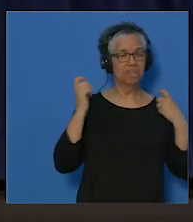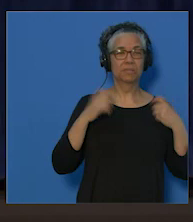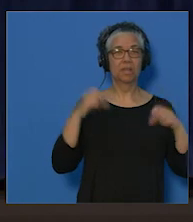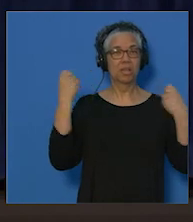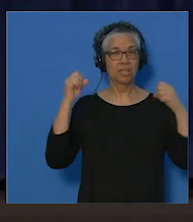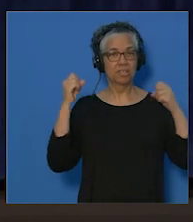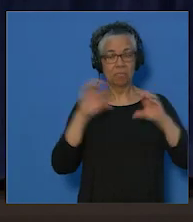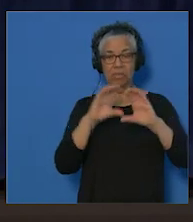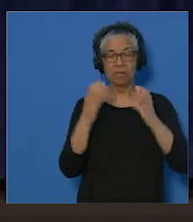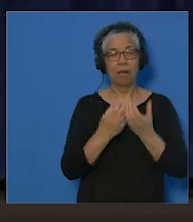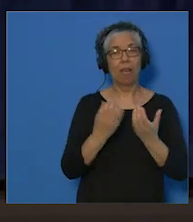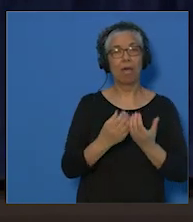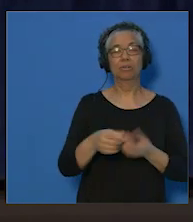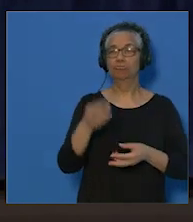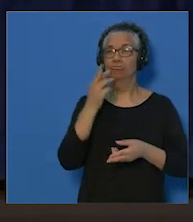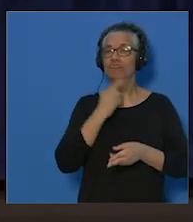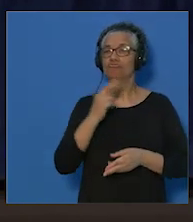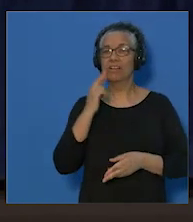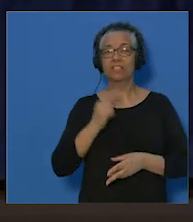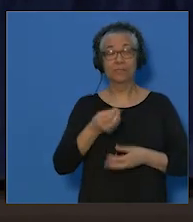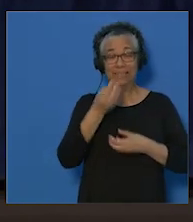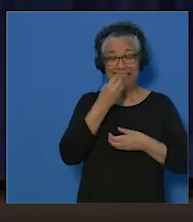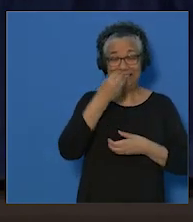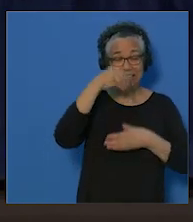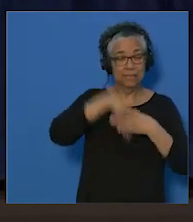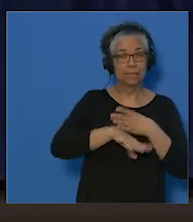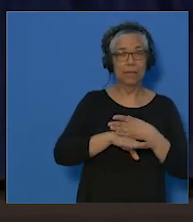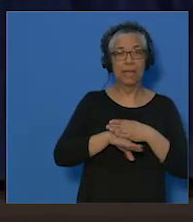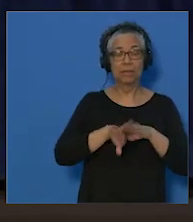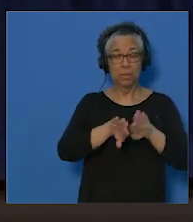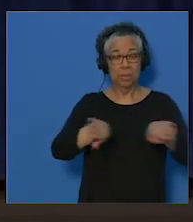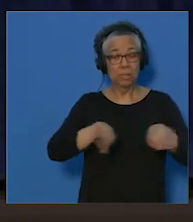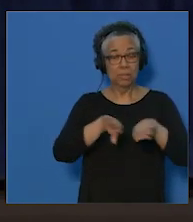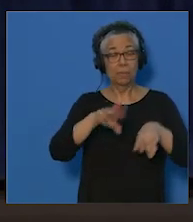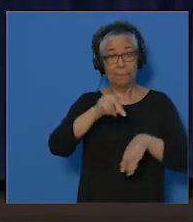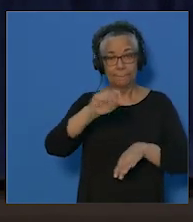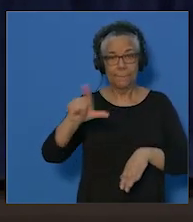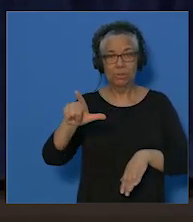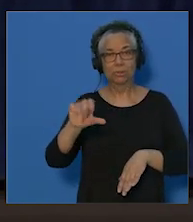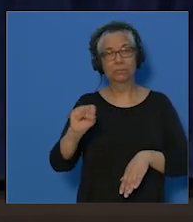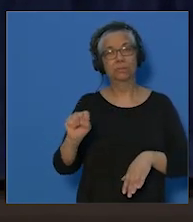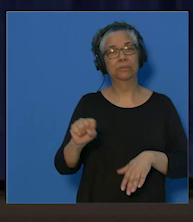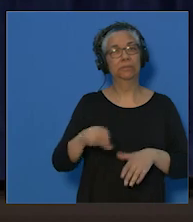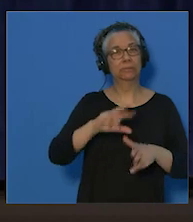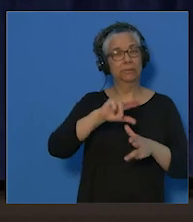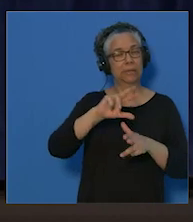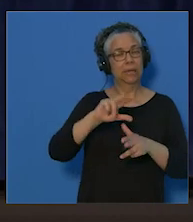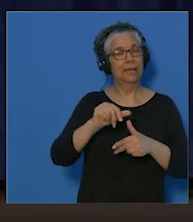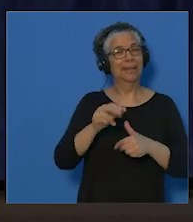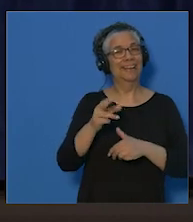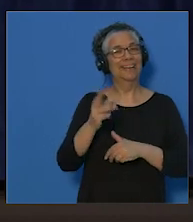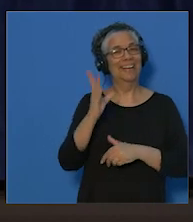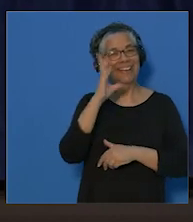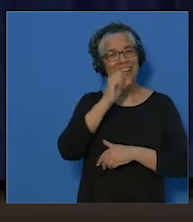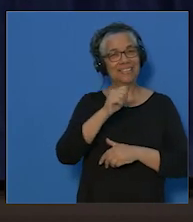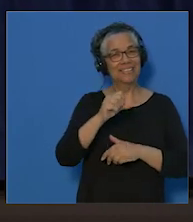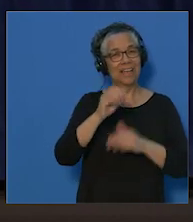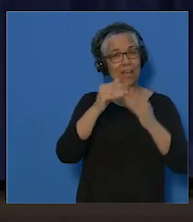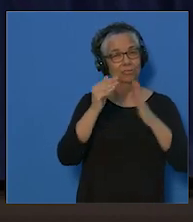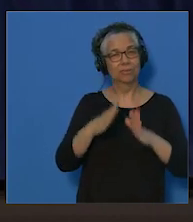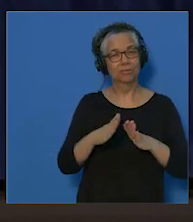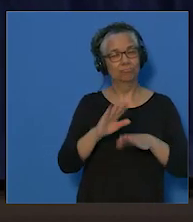clubs, restaurants for dine-ins, and swimming pools in hotels, guest houses, and other vacation rental properties will